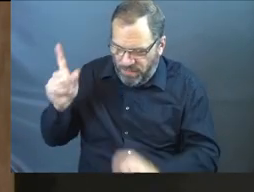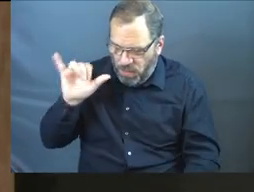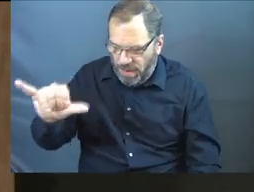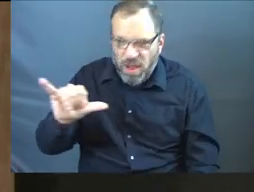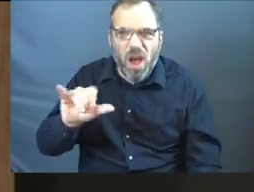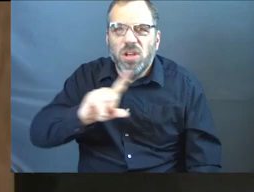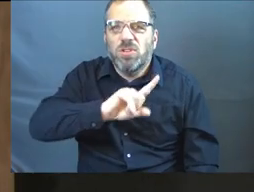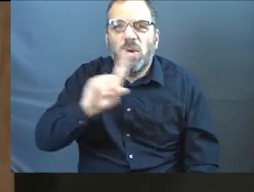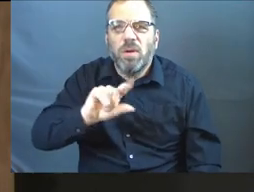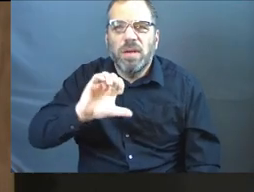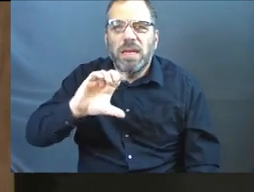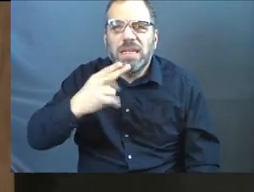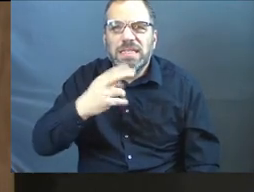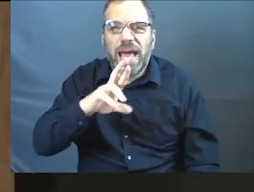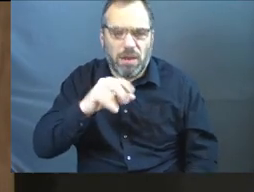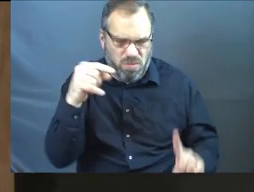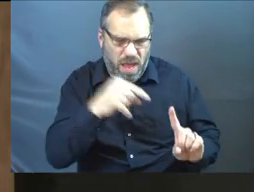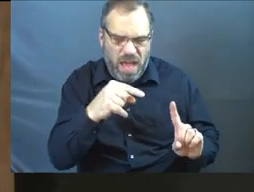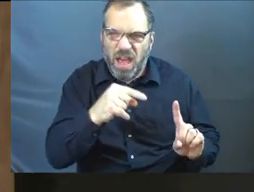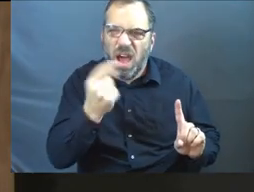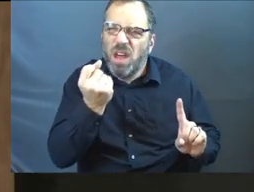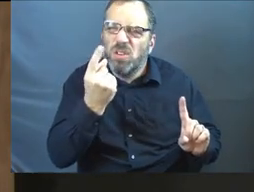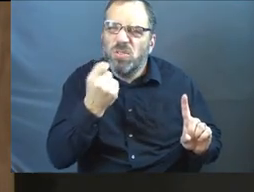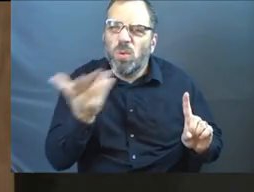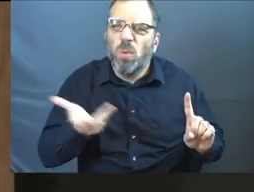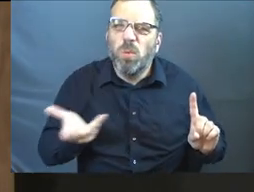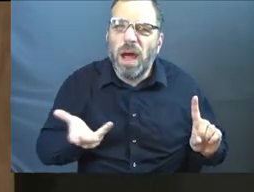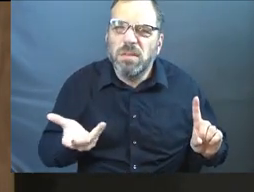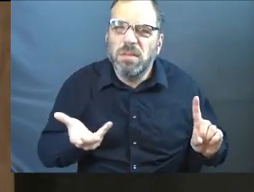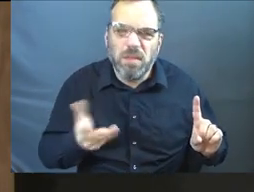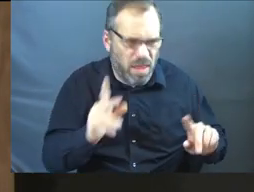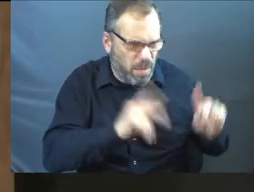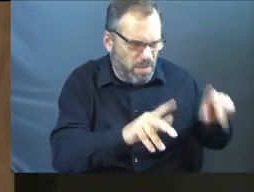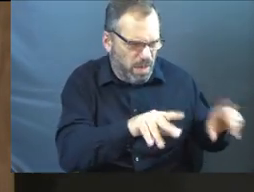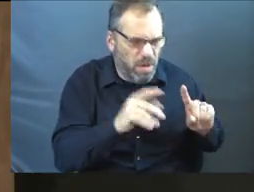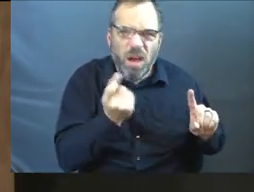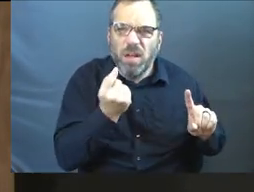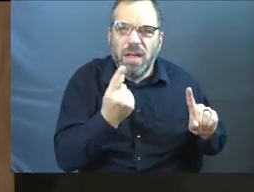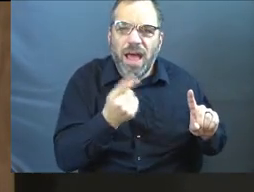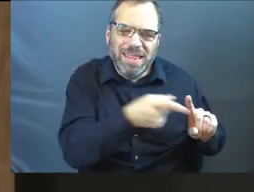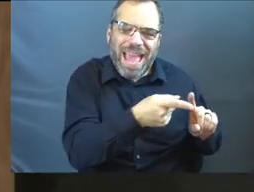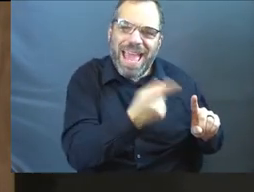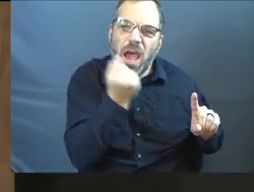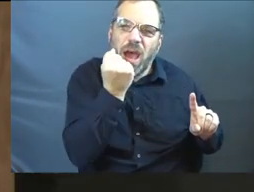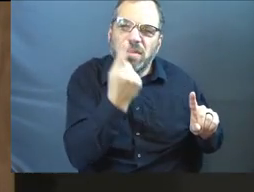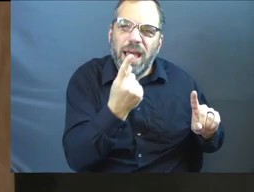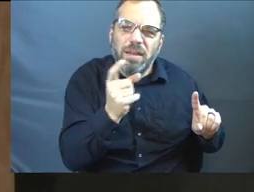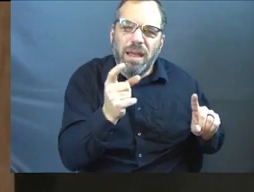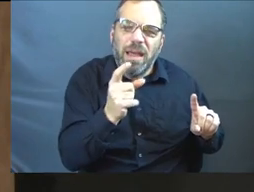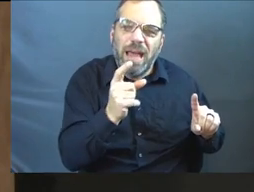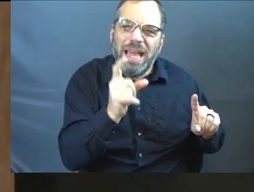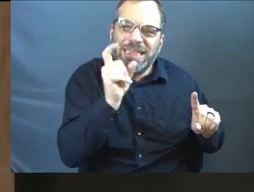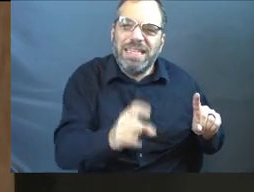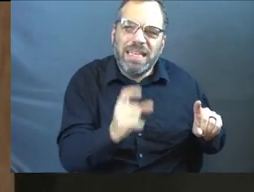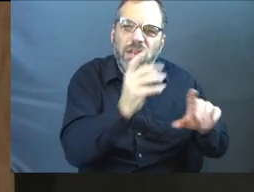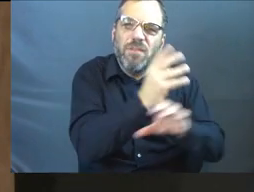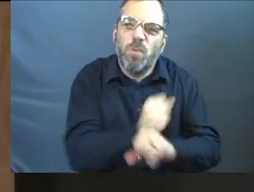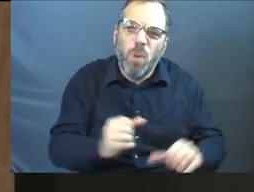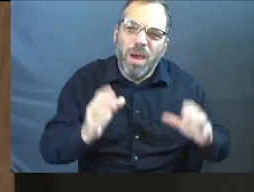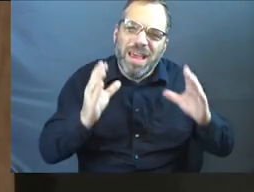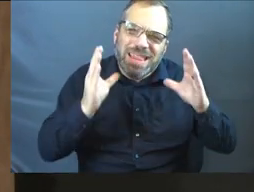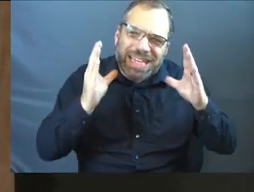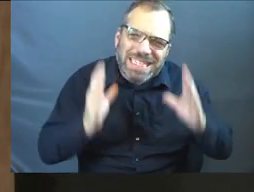it that Zechariah has realized? What does all these people have realized? They've realized and remembered their need for the